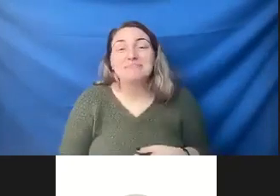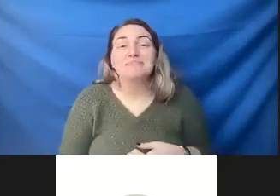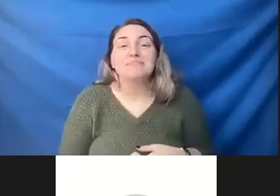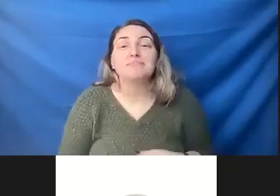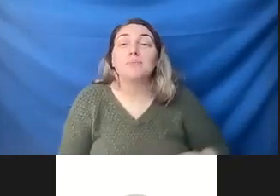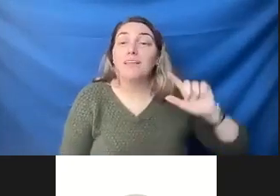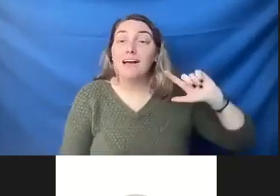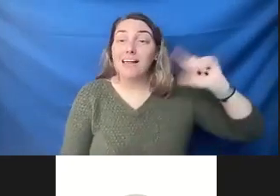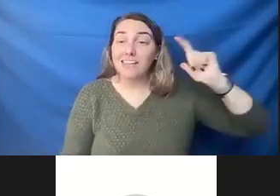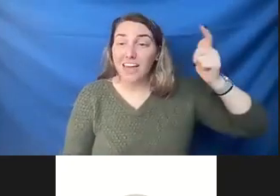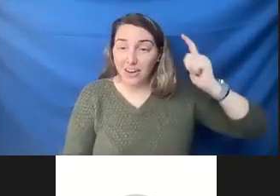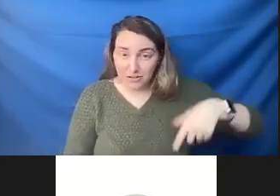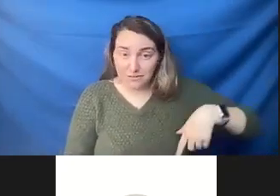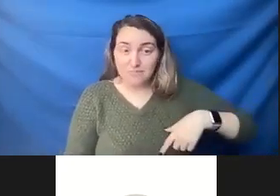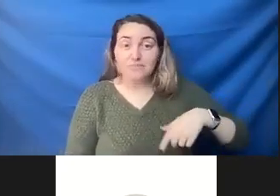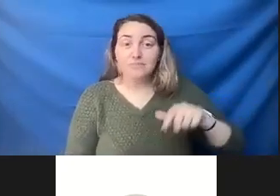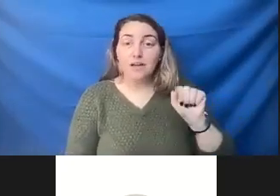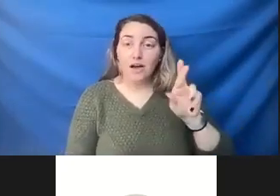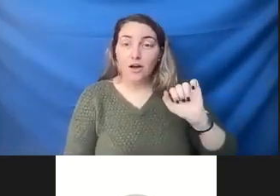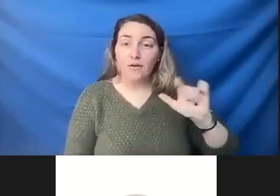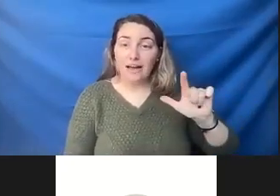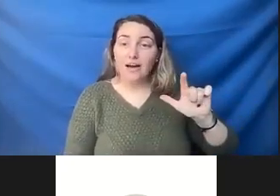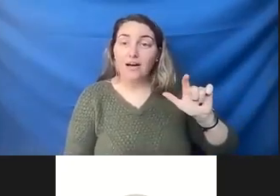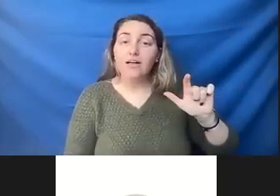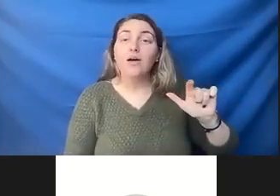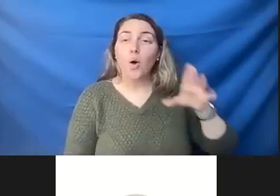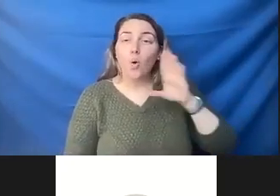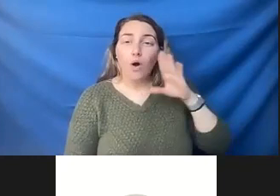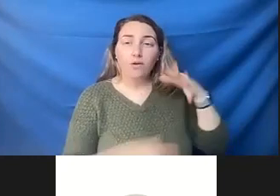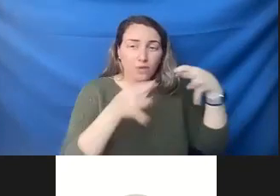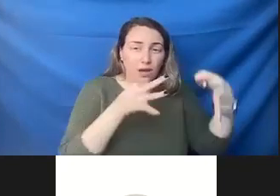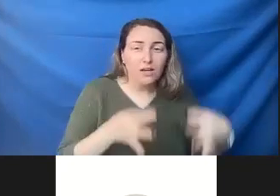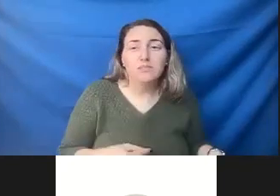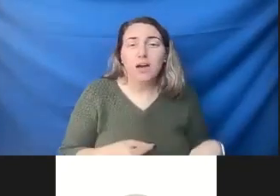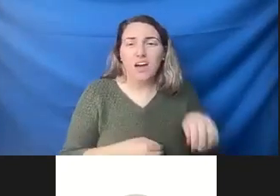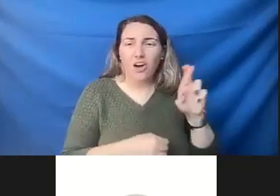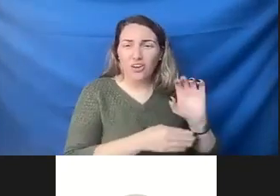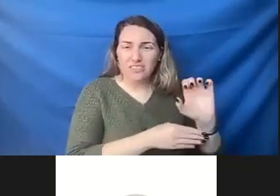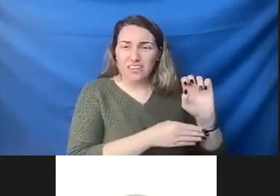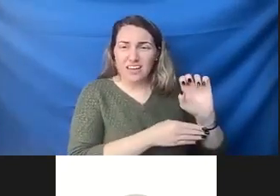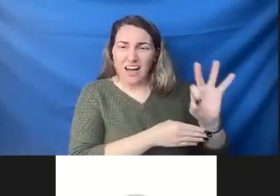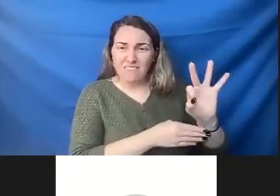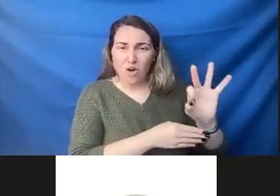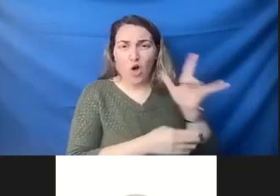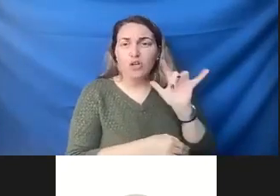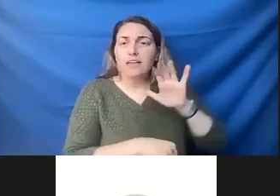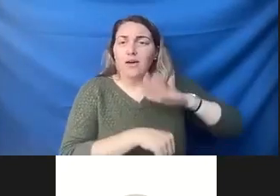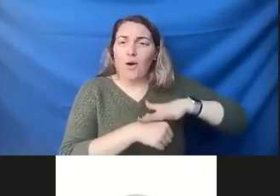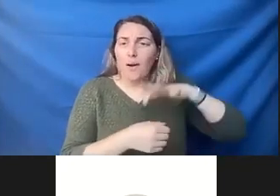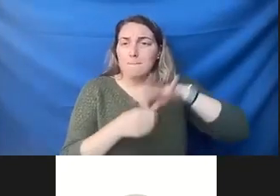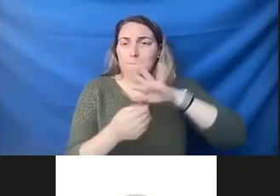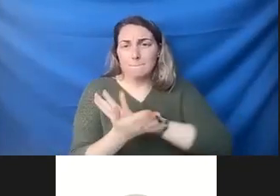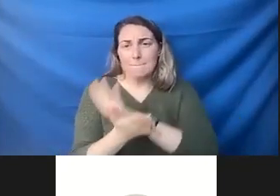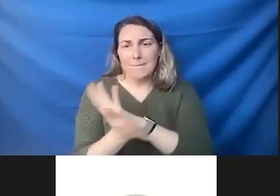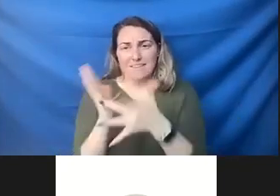the training, Ariel Merkel will also describe for folks what ranked choice voting looks like on a ballot marking device. I